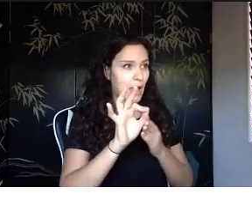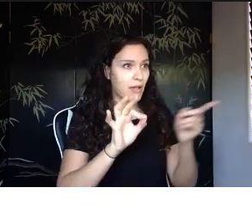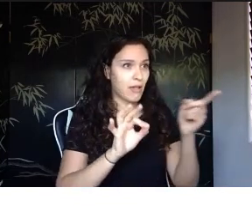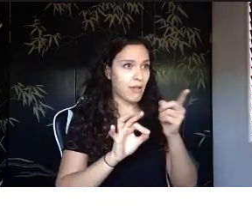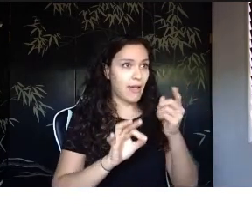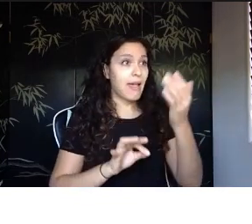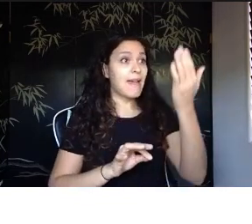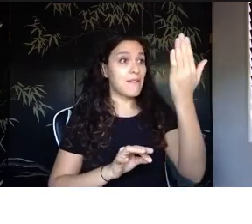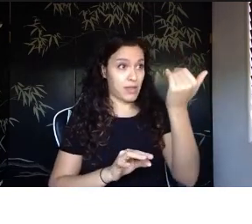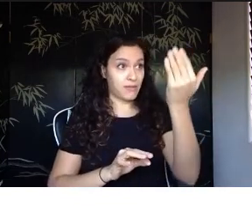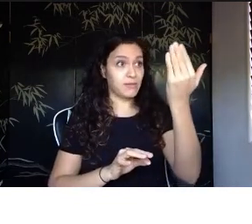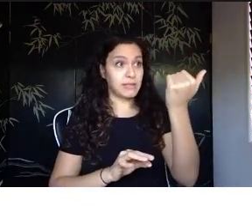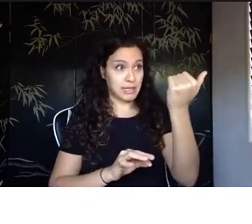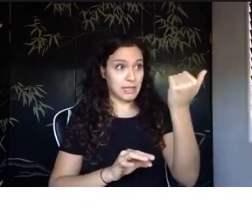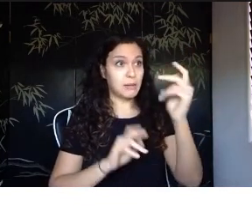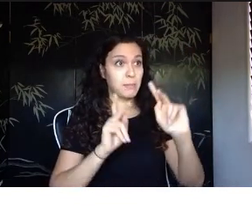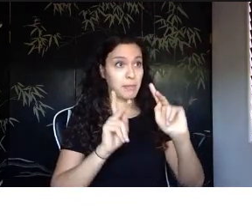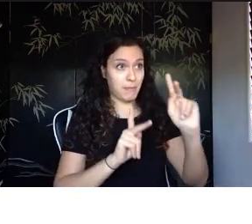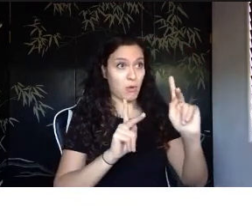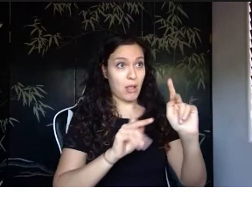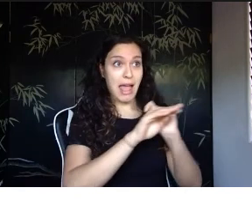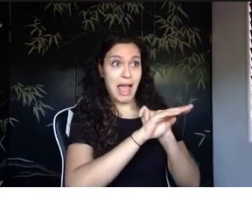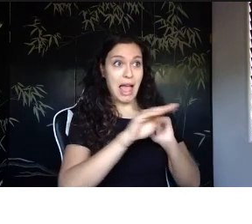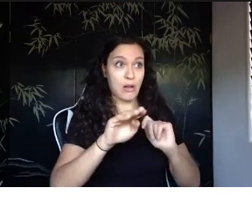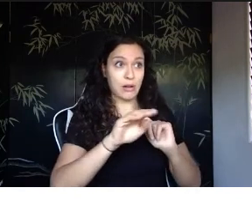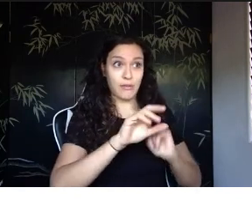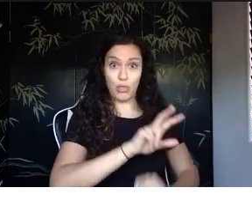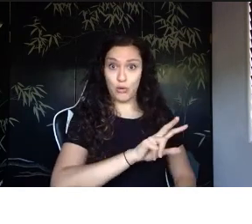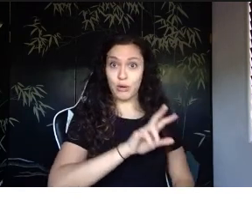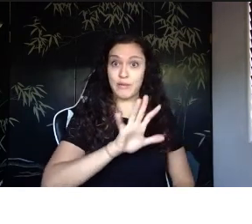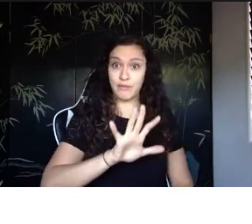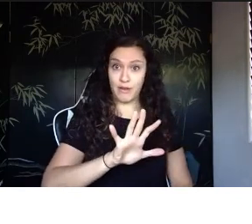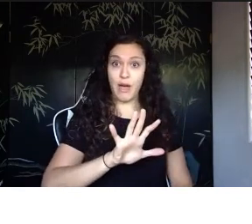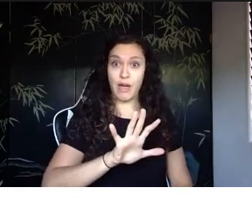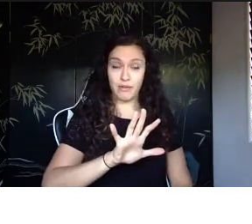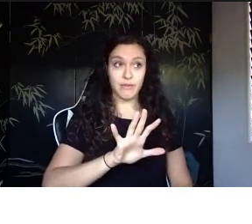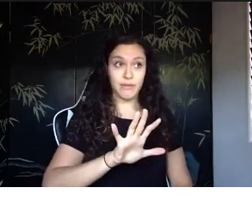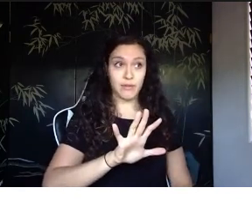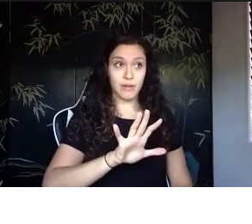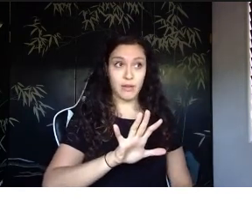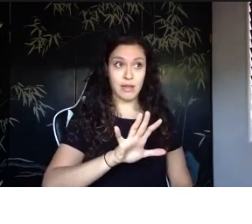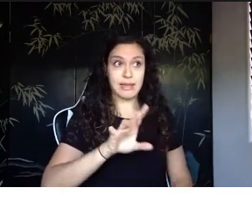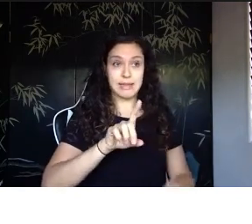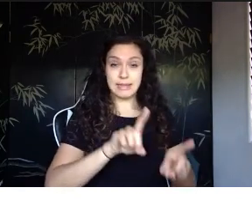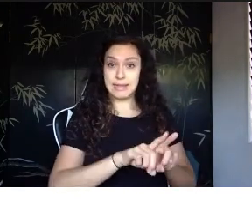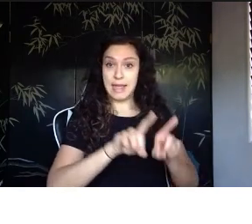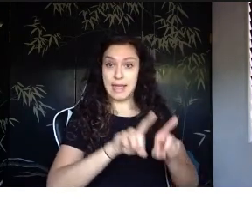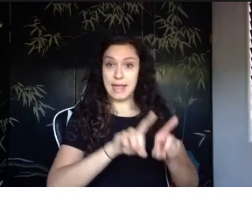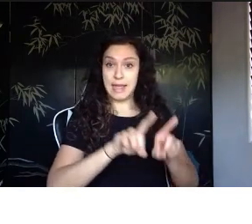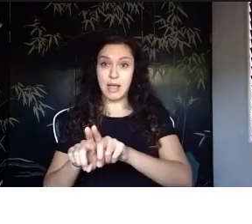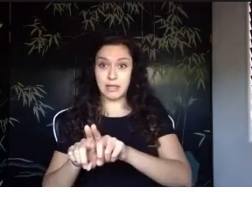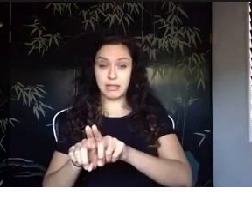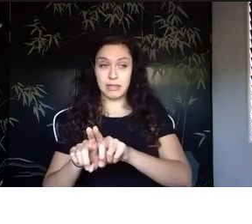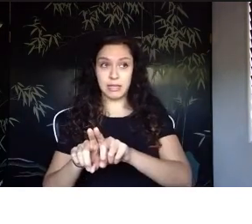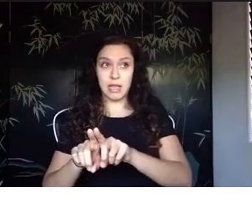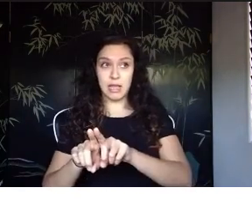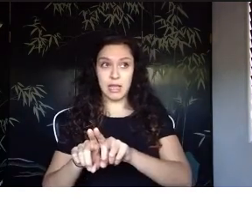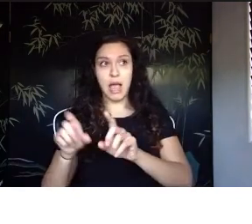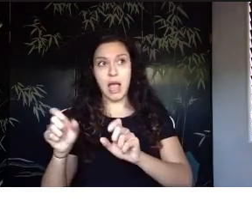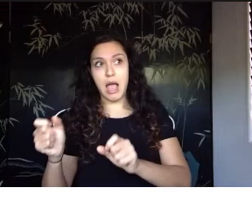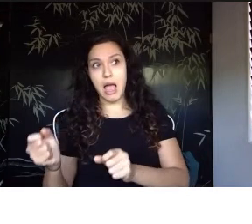cats. So 15 out of 35, because that's the data that's given to me, is the same